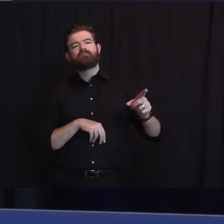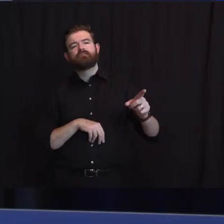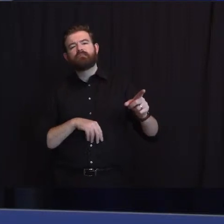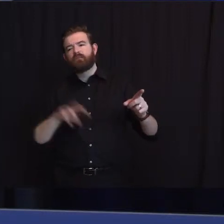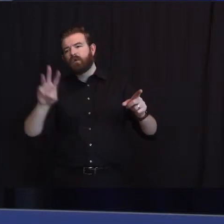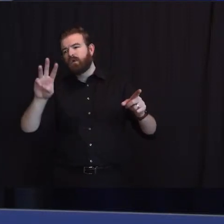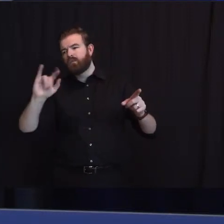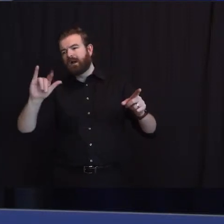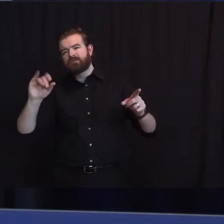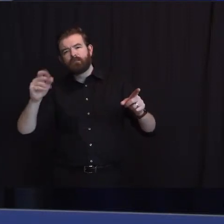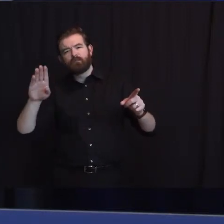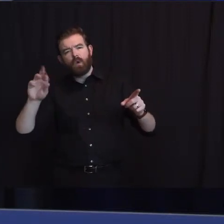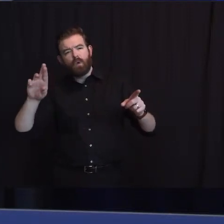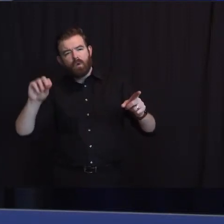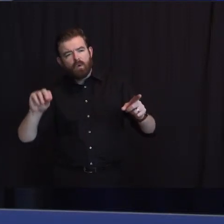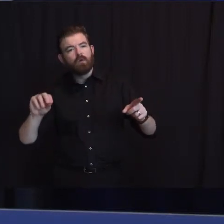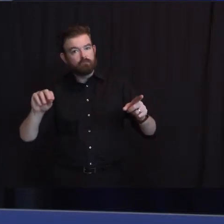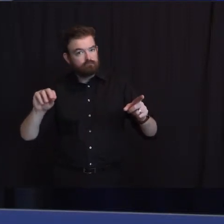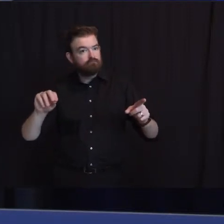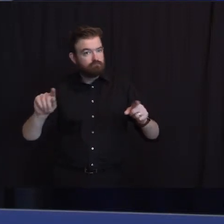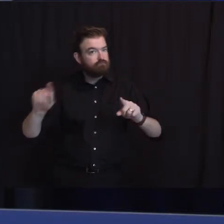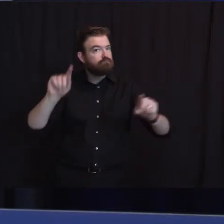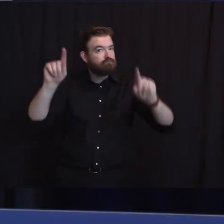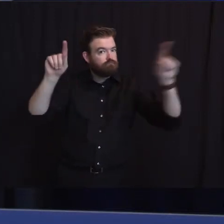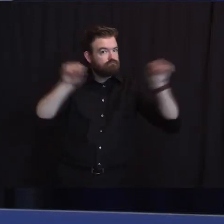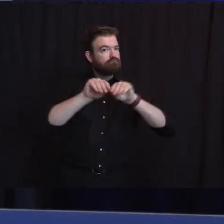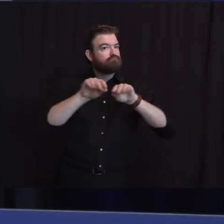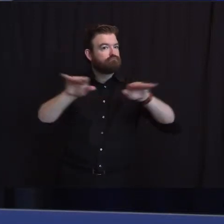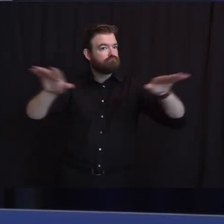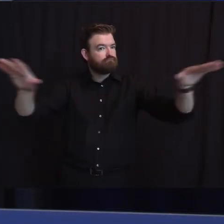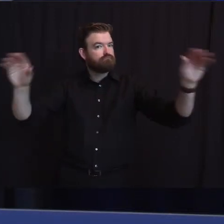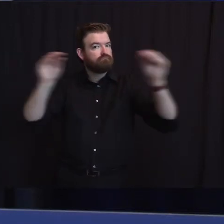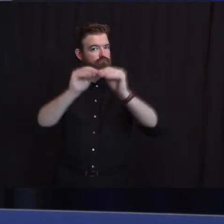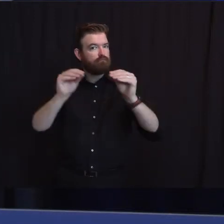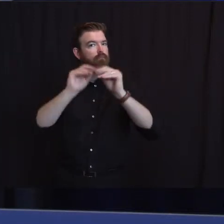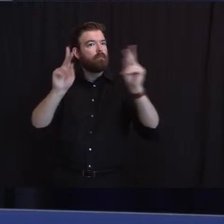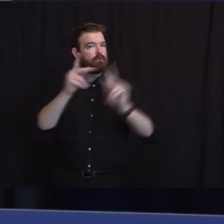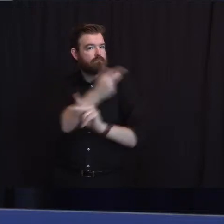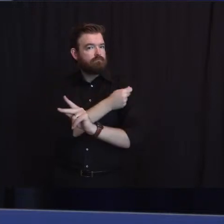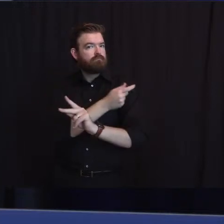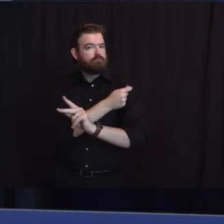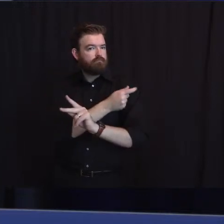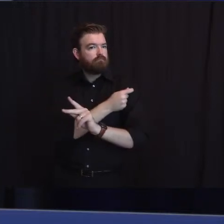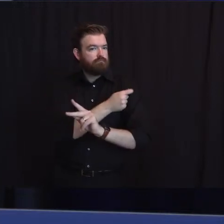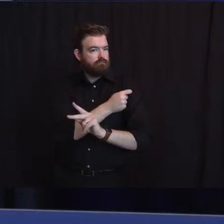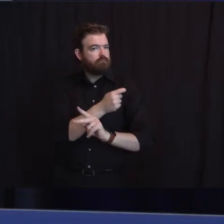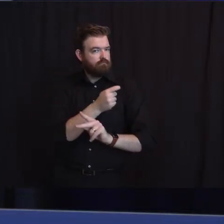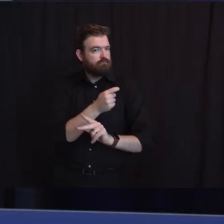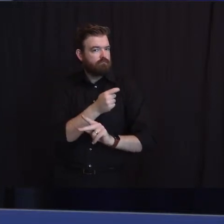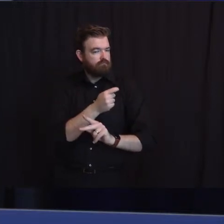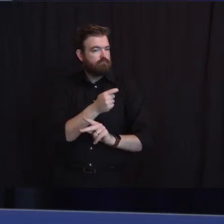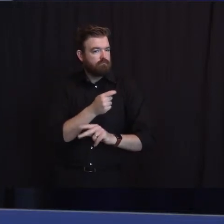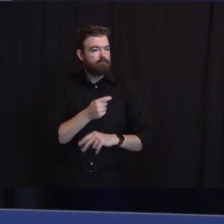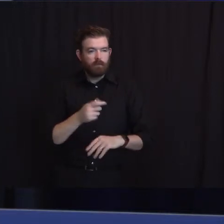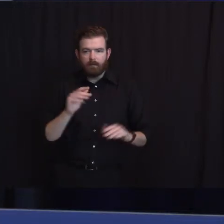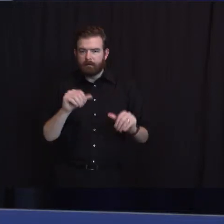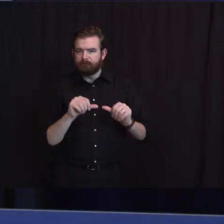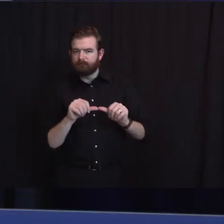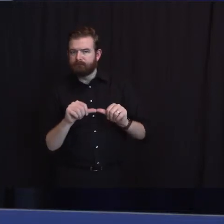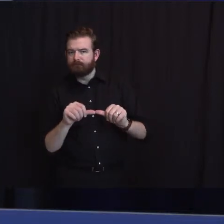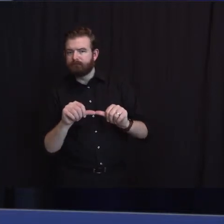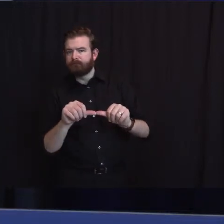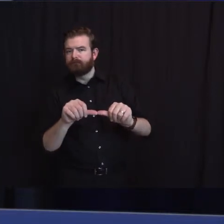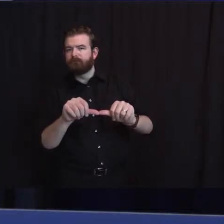at these events. This effort will continue during the Memorial Day weekend with events held at houses of worship in